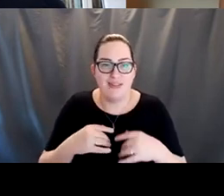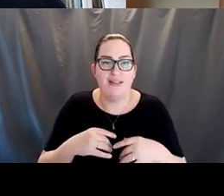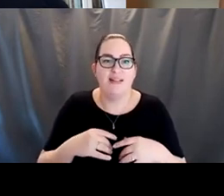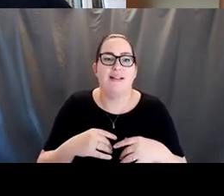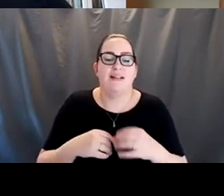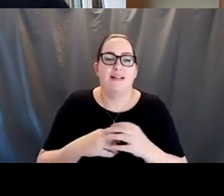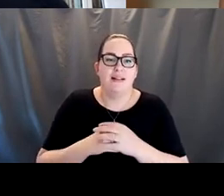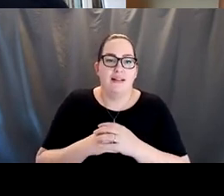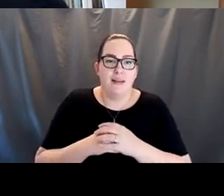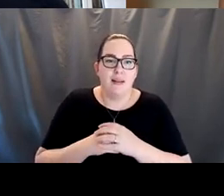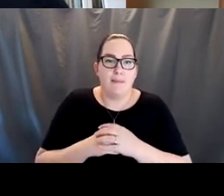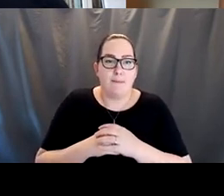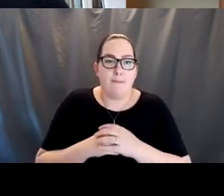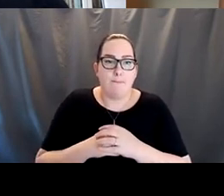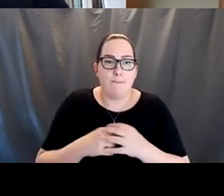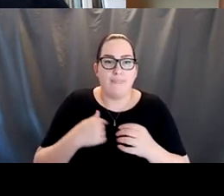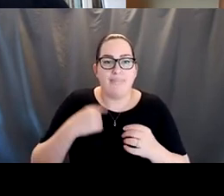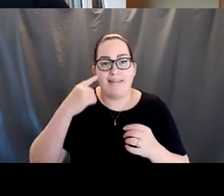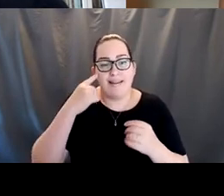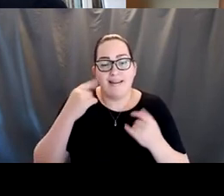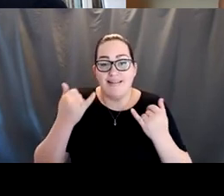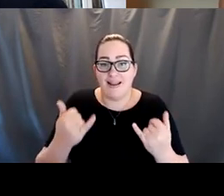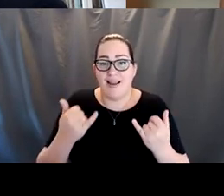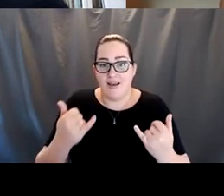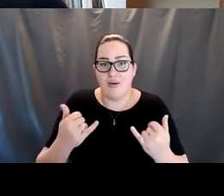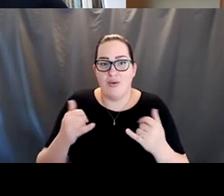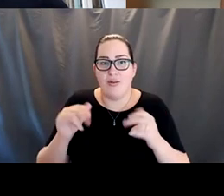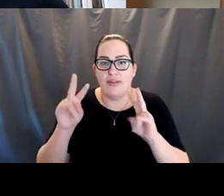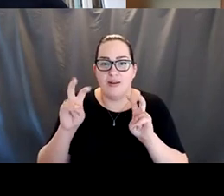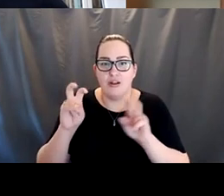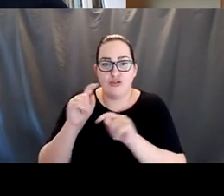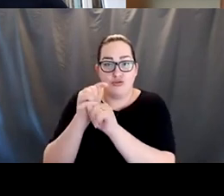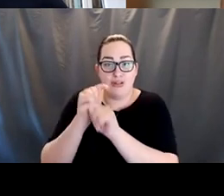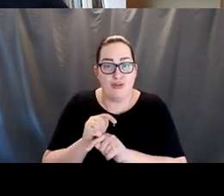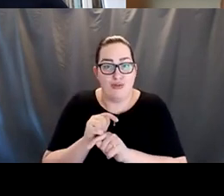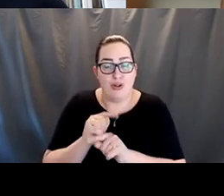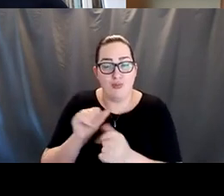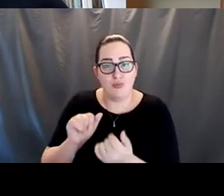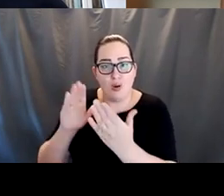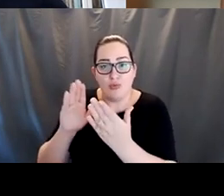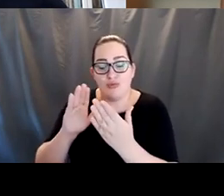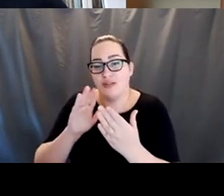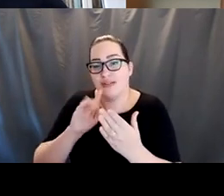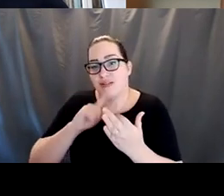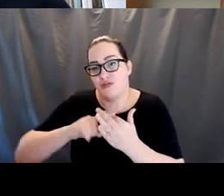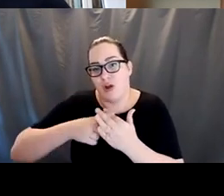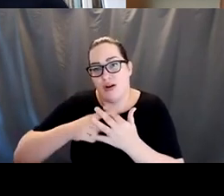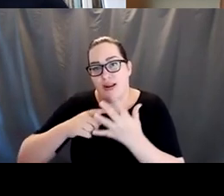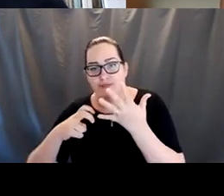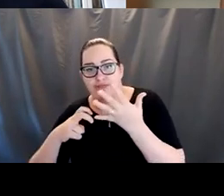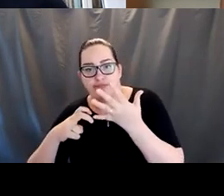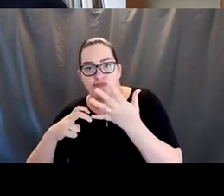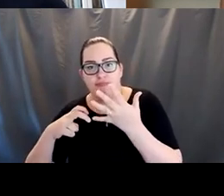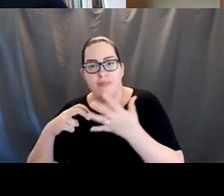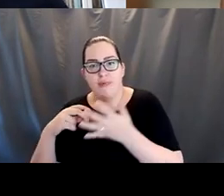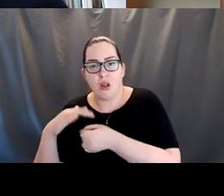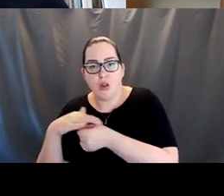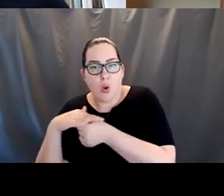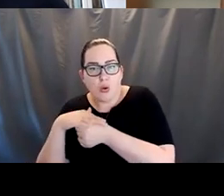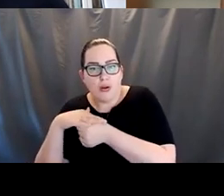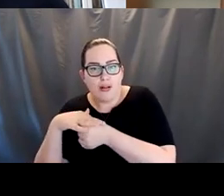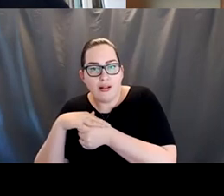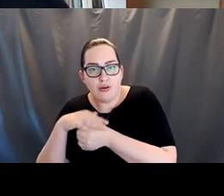facts, but to learn where it comes from. And so it really has shifted the whole posture and orientation of those kinds of classes. That's